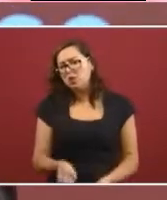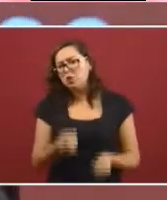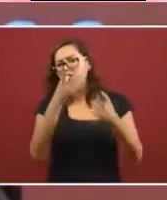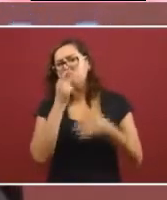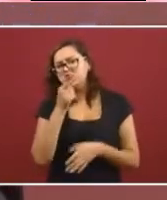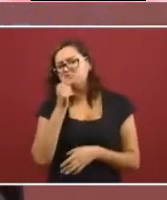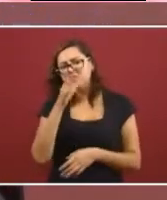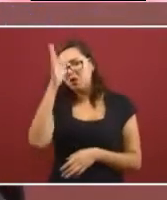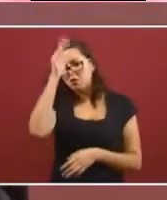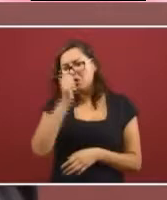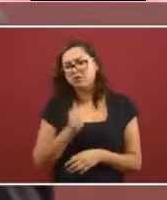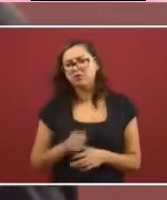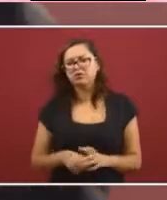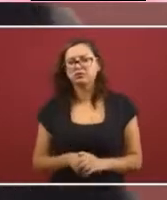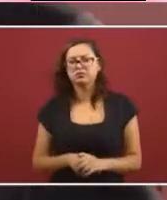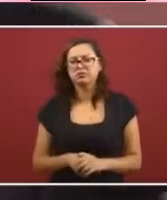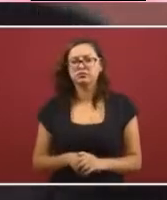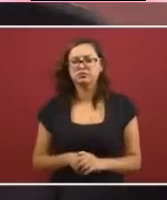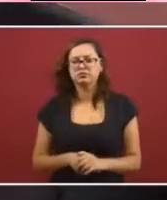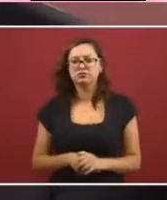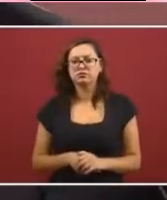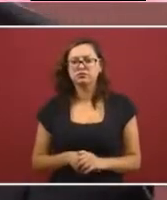How many police are not accepting these?